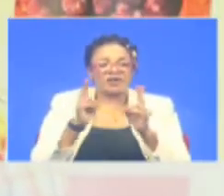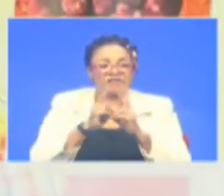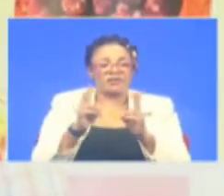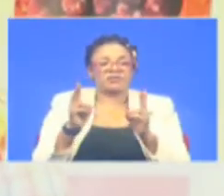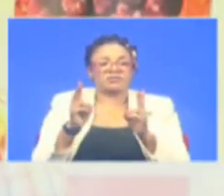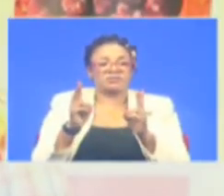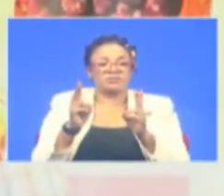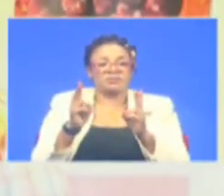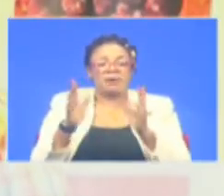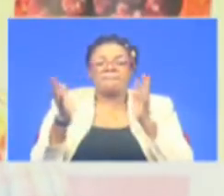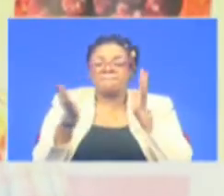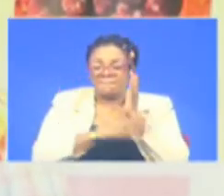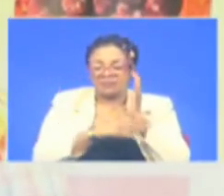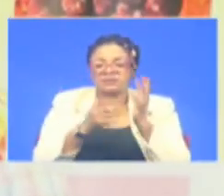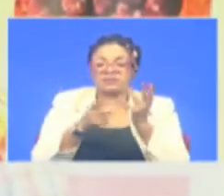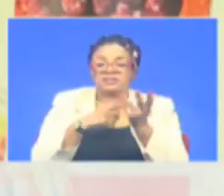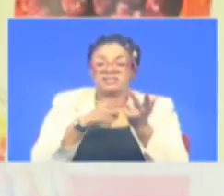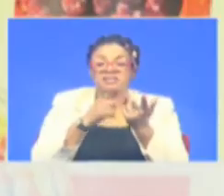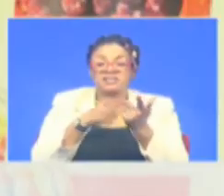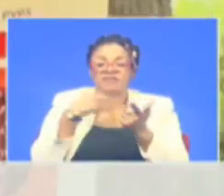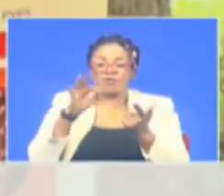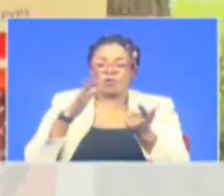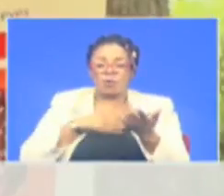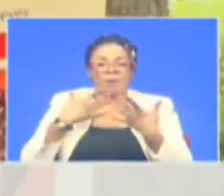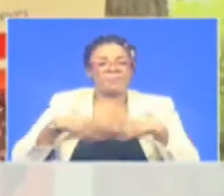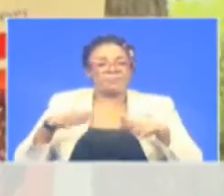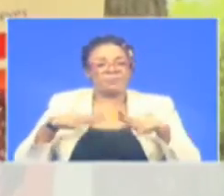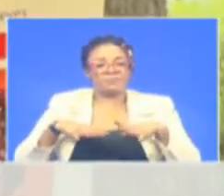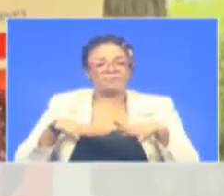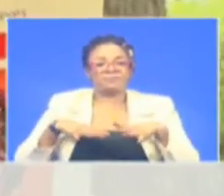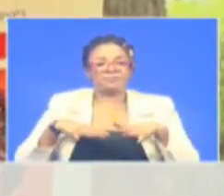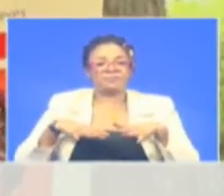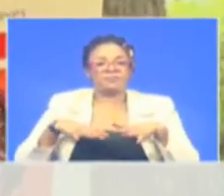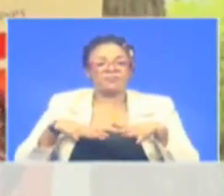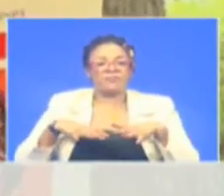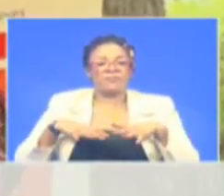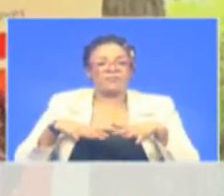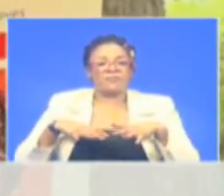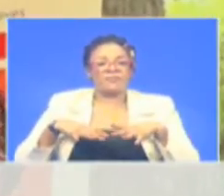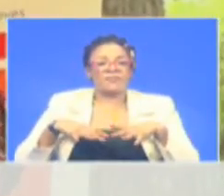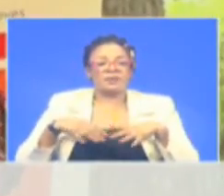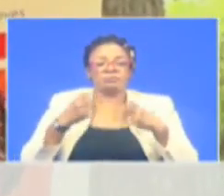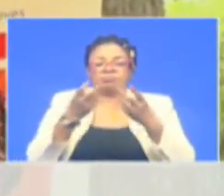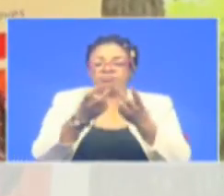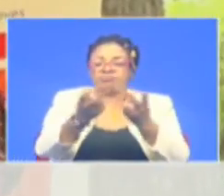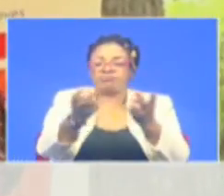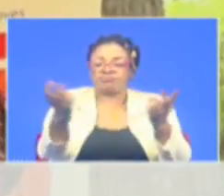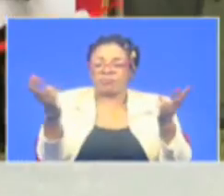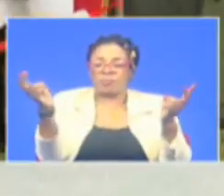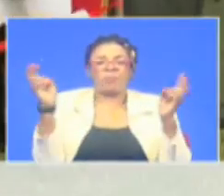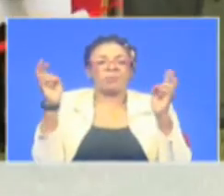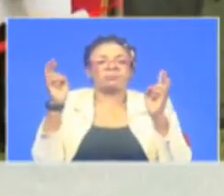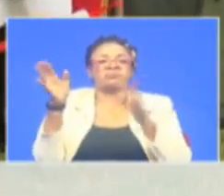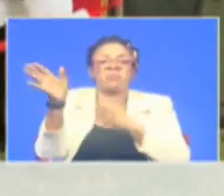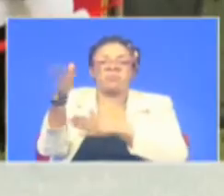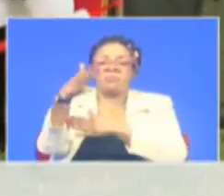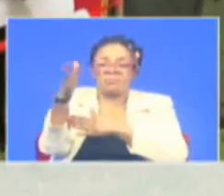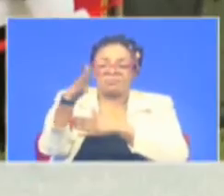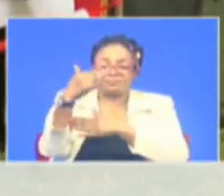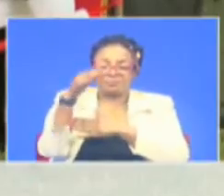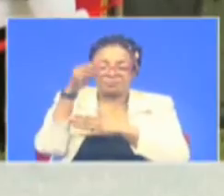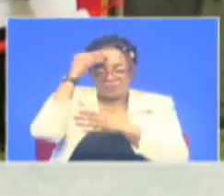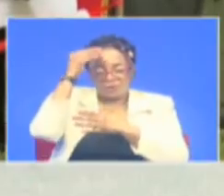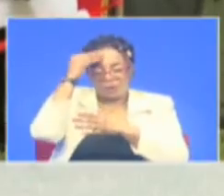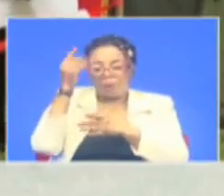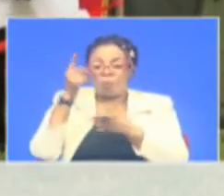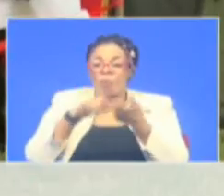bad statistic, really, for our people. Banners were put up around the venue to educate participants of what signs to look